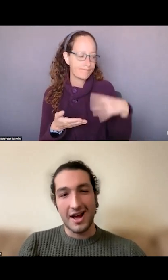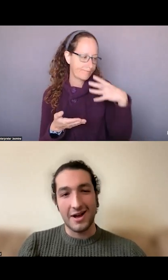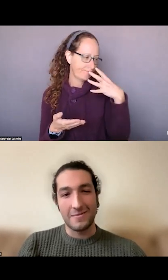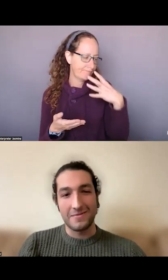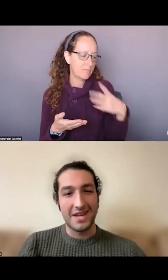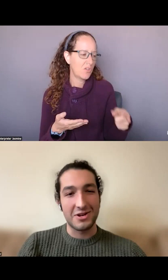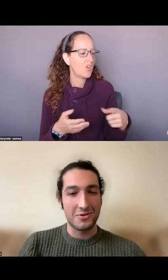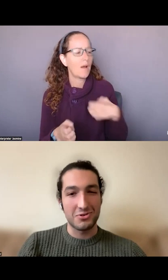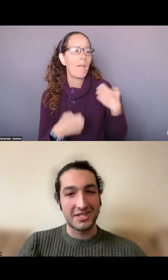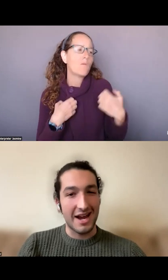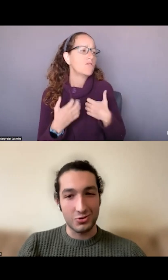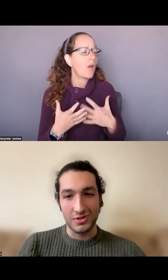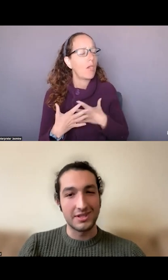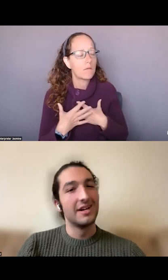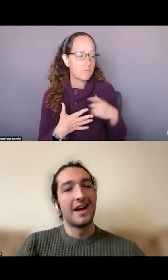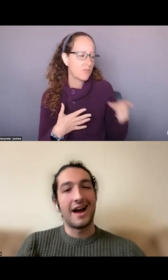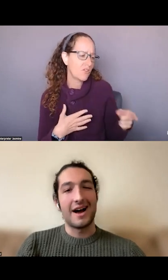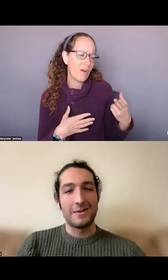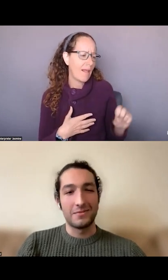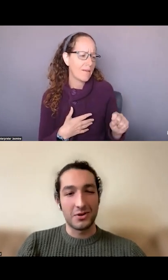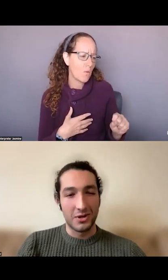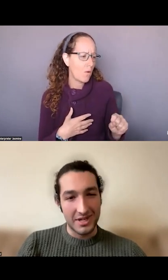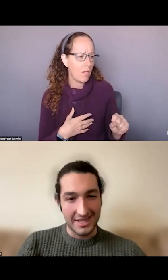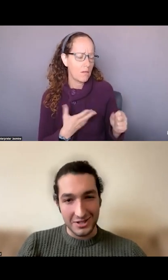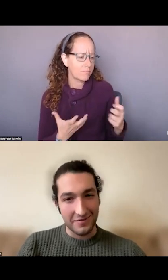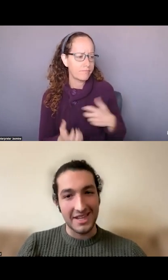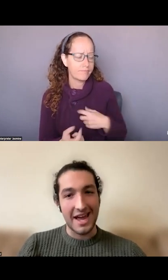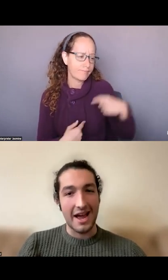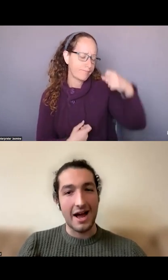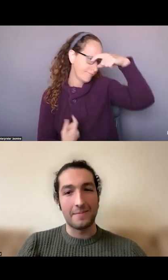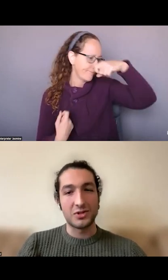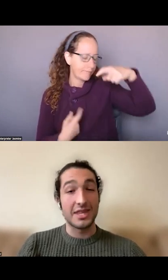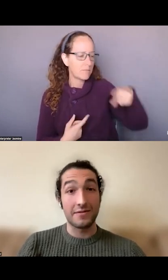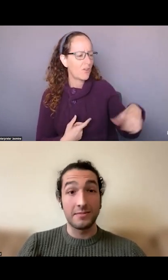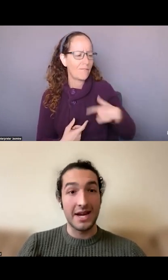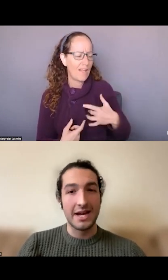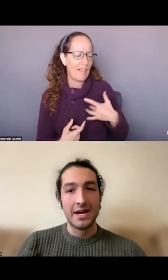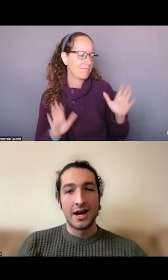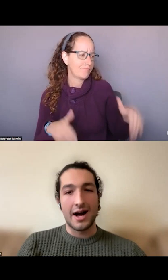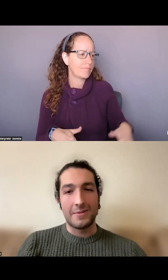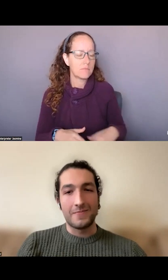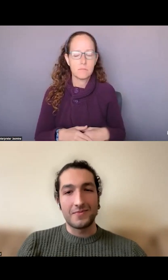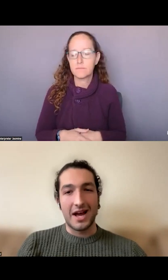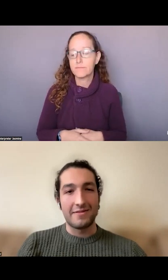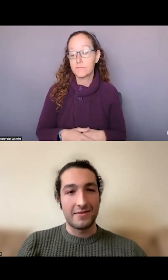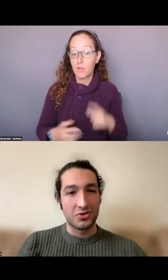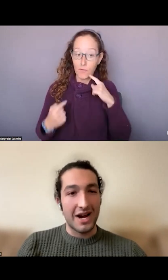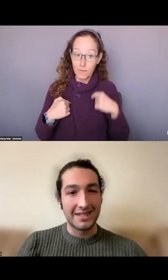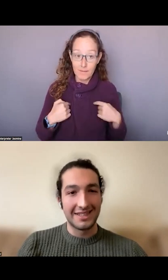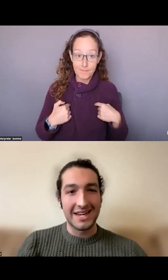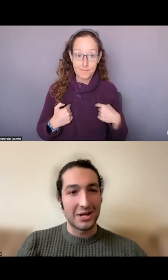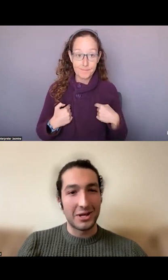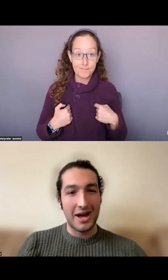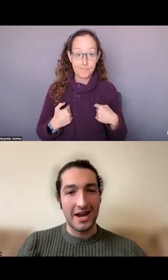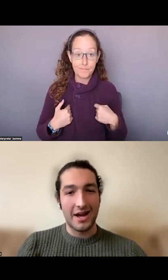emotional, that you're just in high school. What is this you're feeling? So I think for me, I've